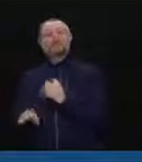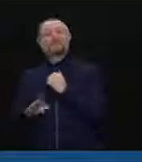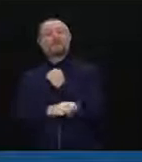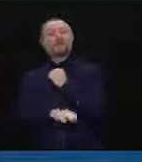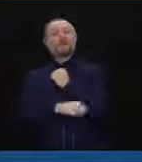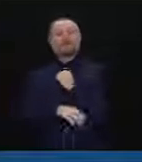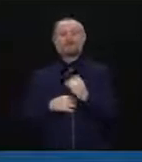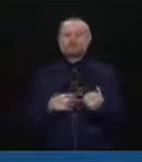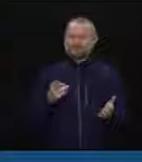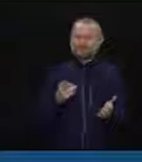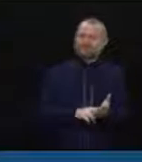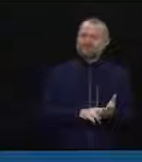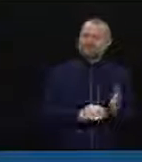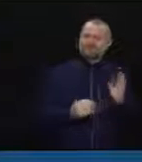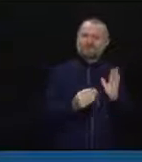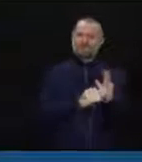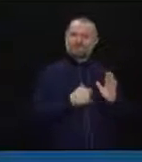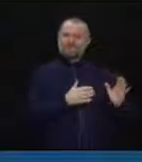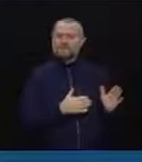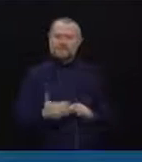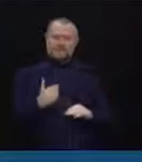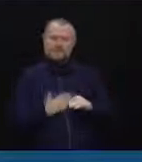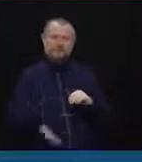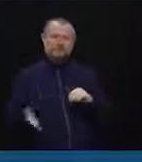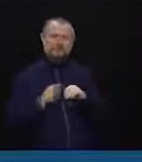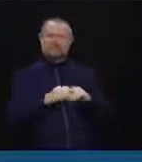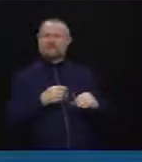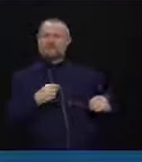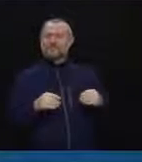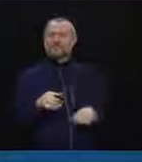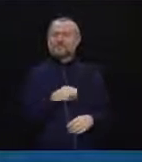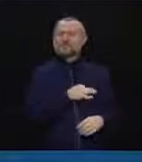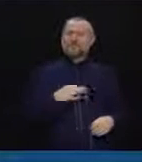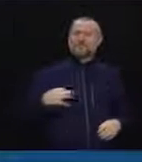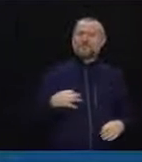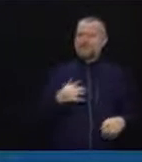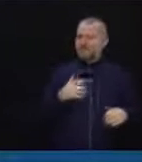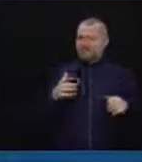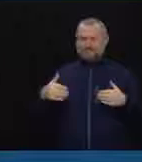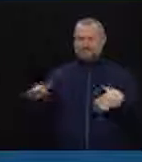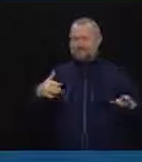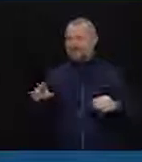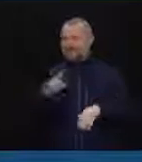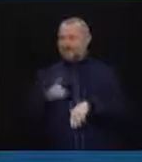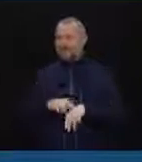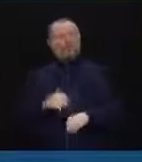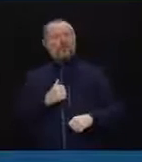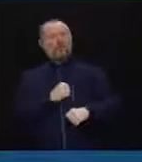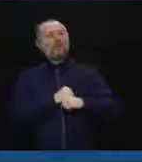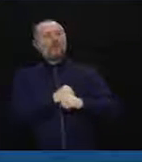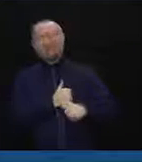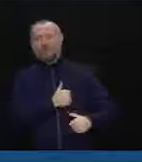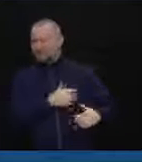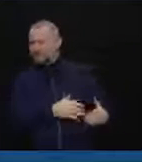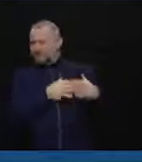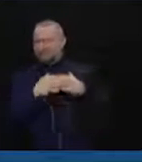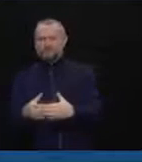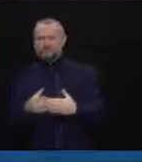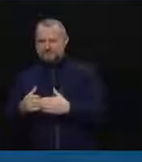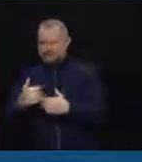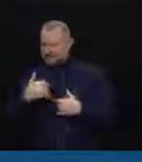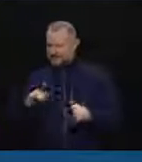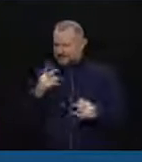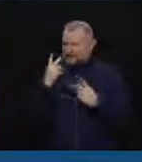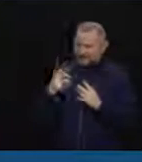place. We've deployed the National Guard. They're still on site. I've visited them, and also training our National Guard. When I said,